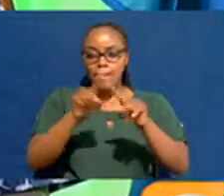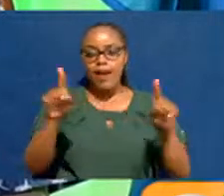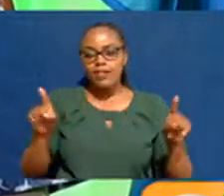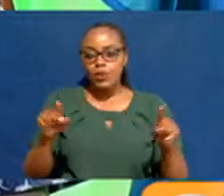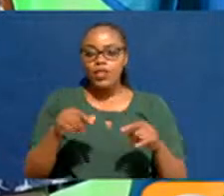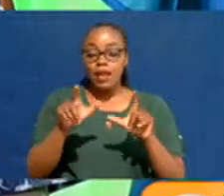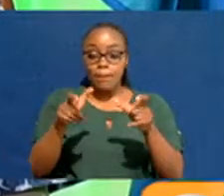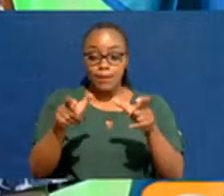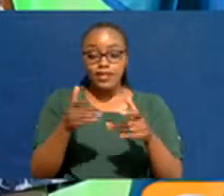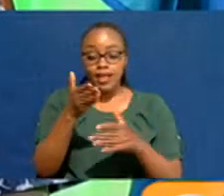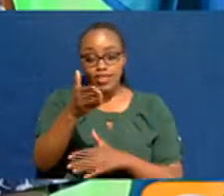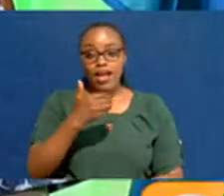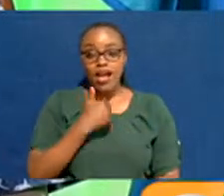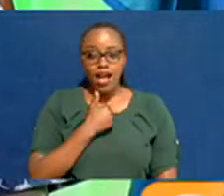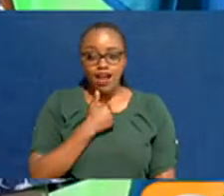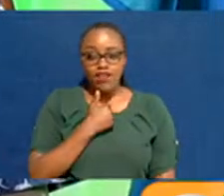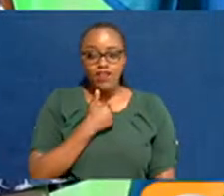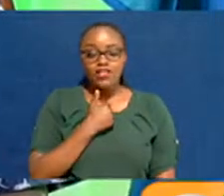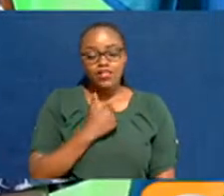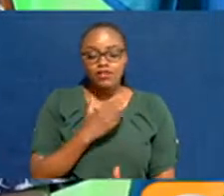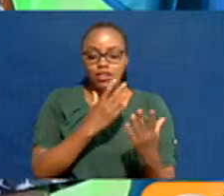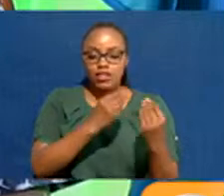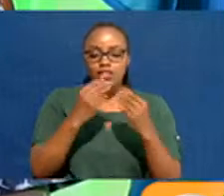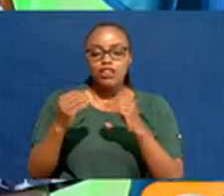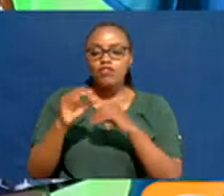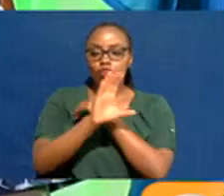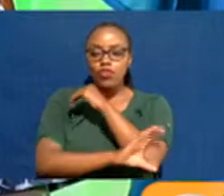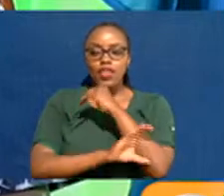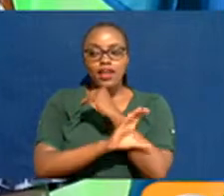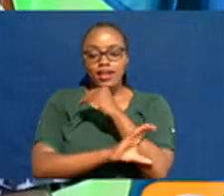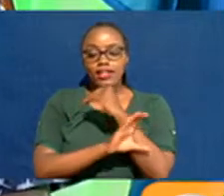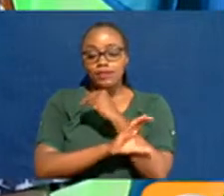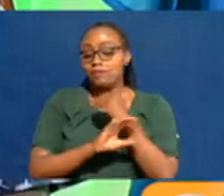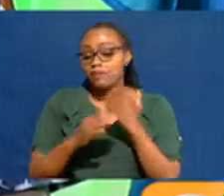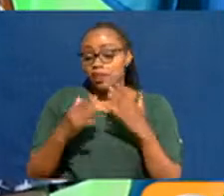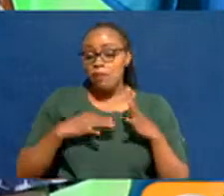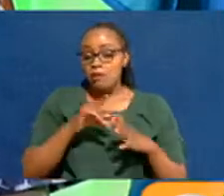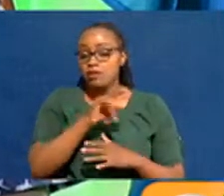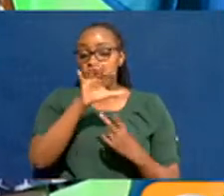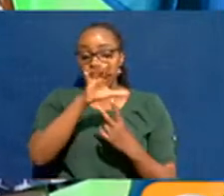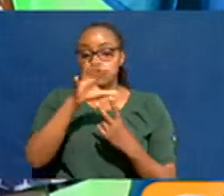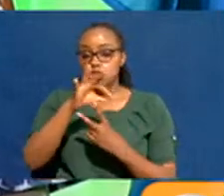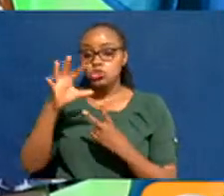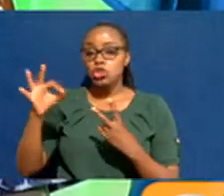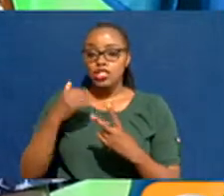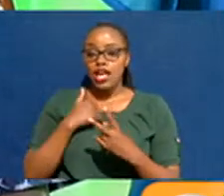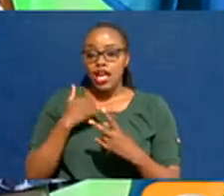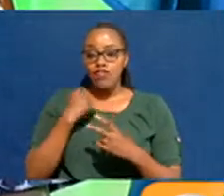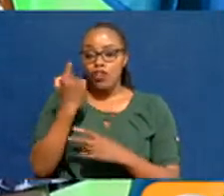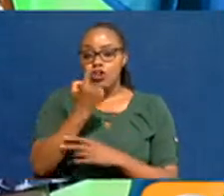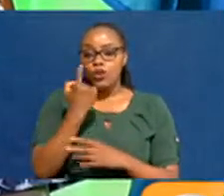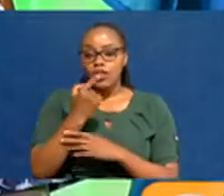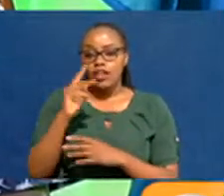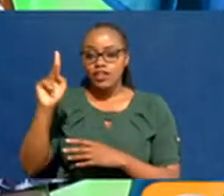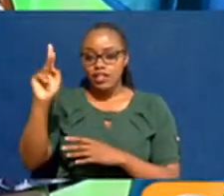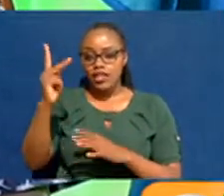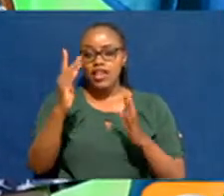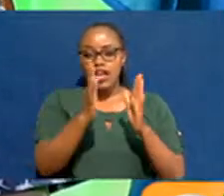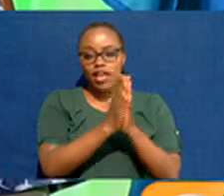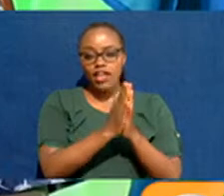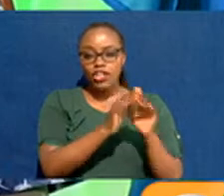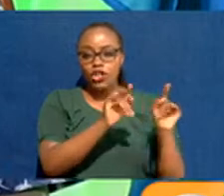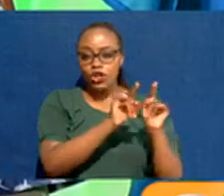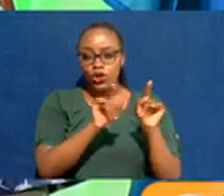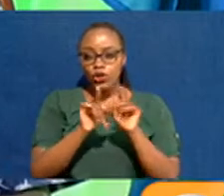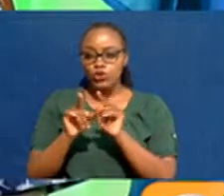media, it's good for the country. People have choice. You cannot cheat the people of Kenya more, anymore. If one